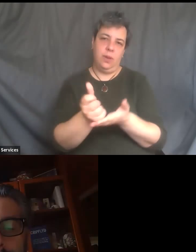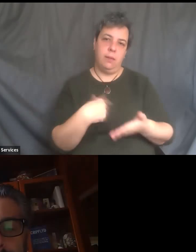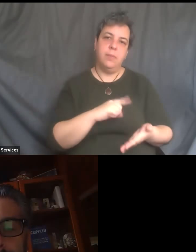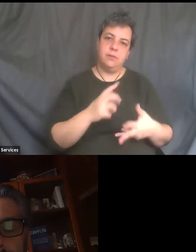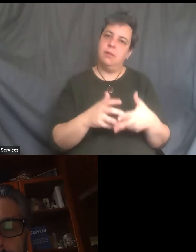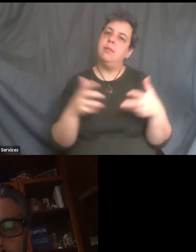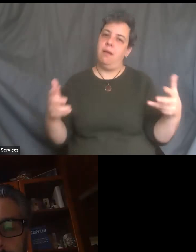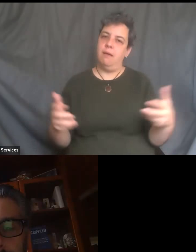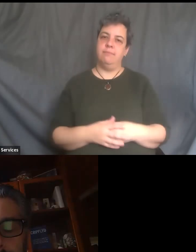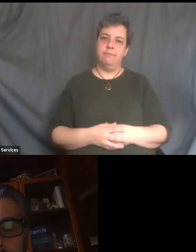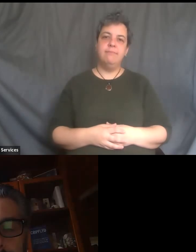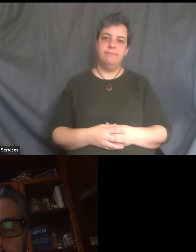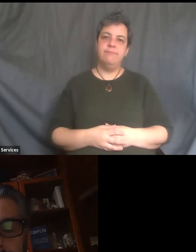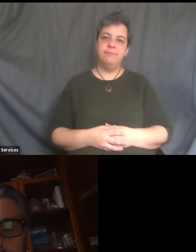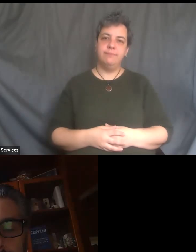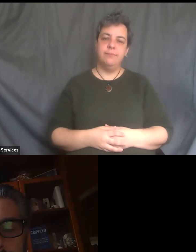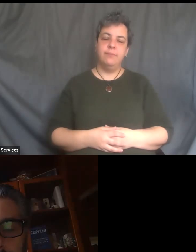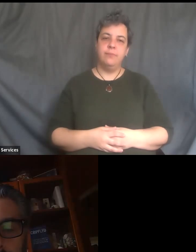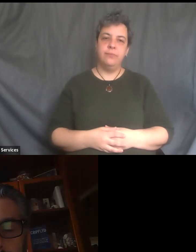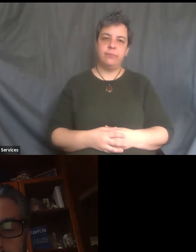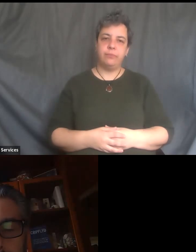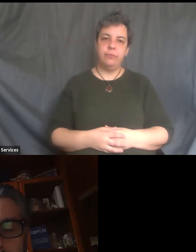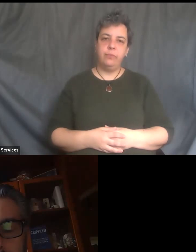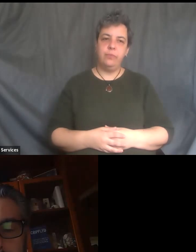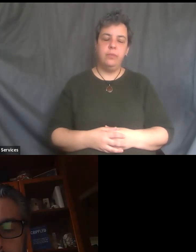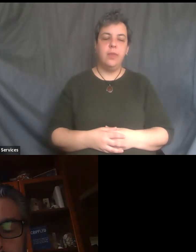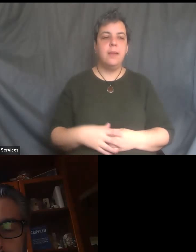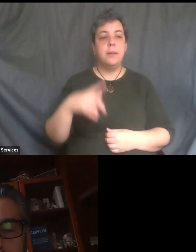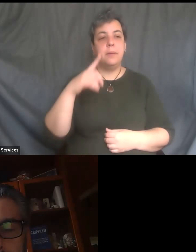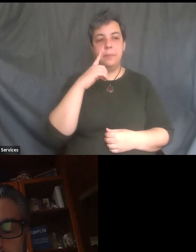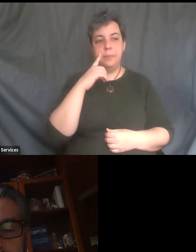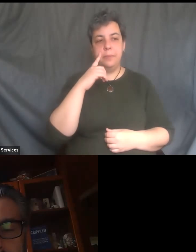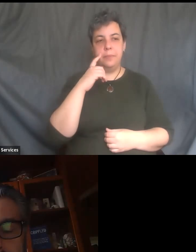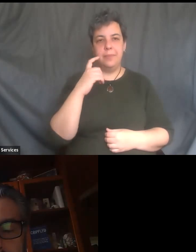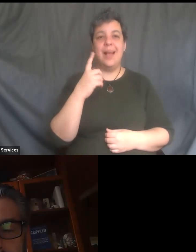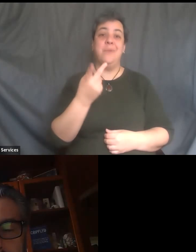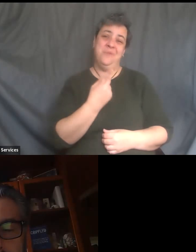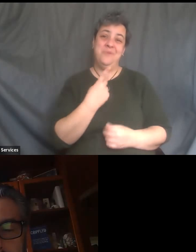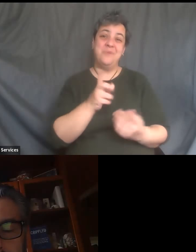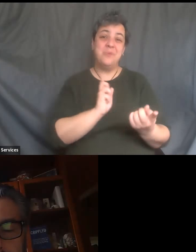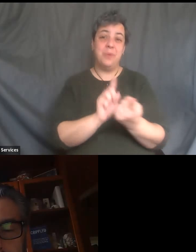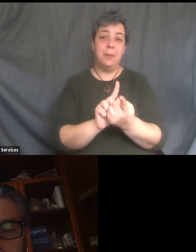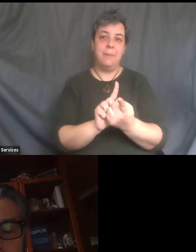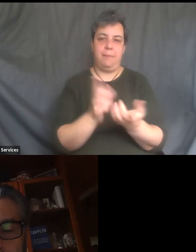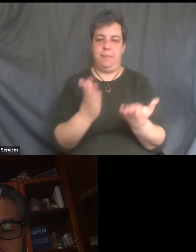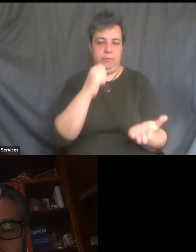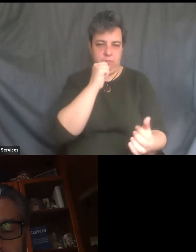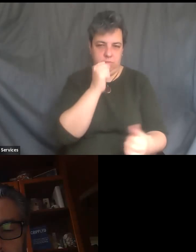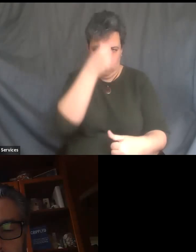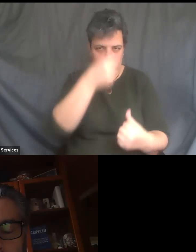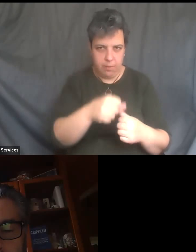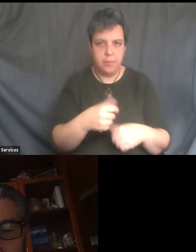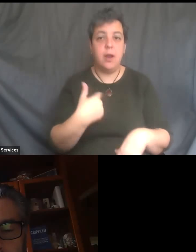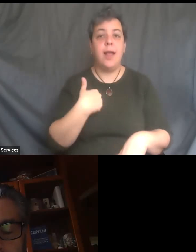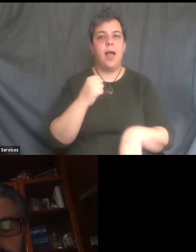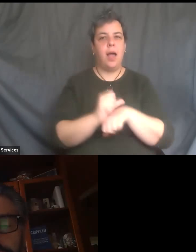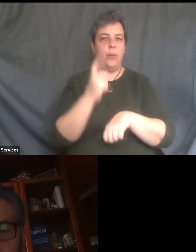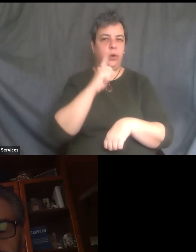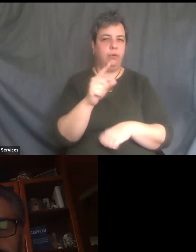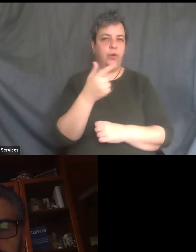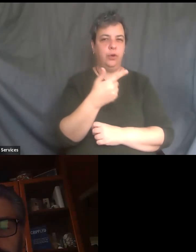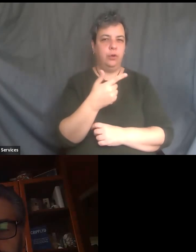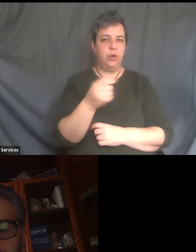email addresses for the elected officials. We met, you don't remember me, but we worked together. I work for Goodwill Industries.